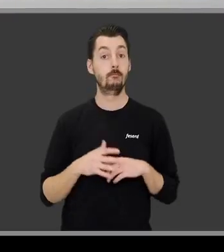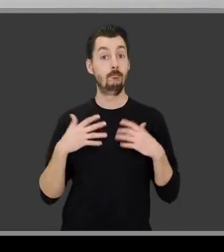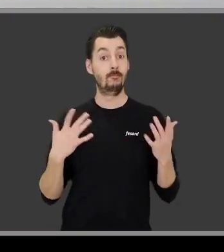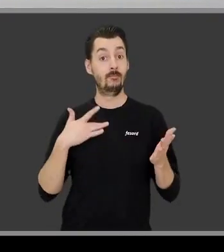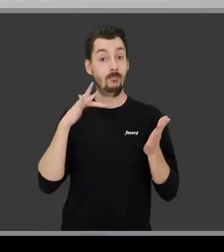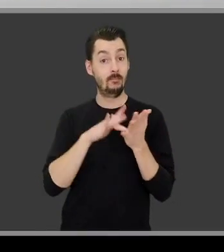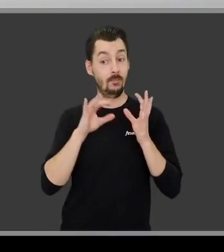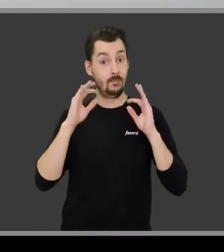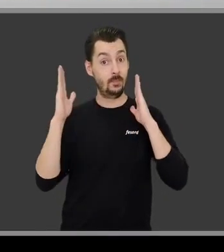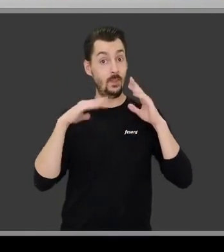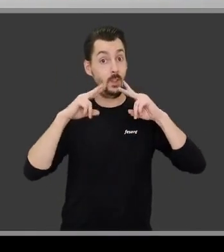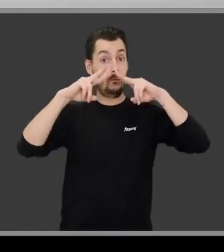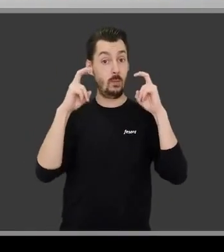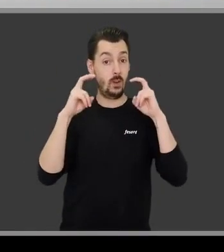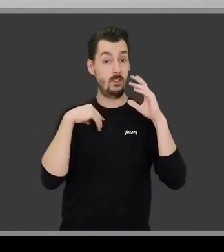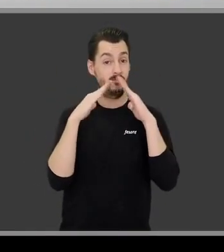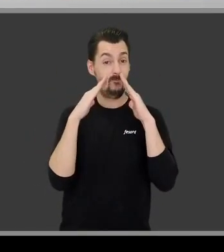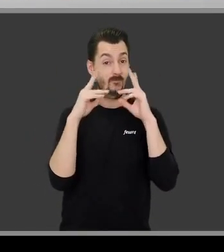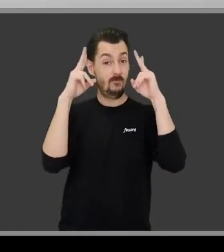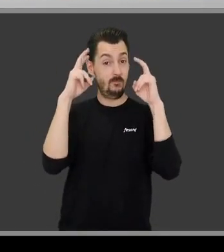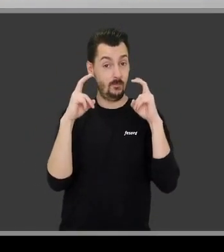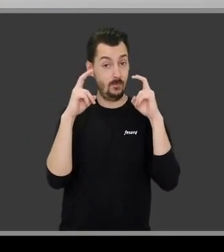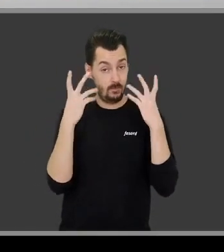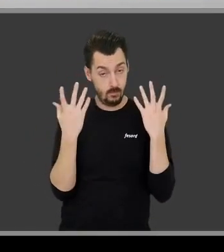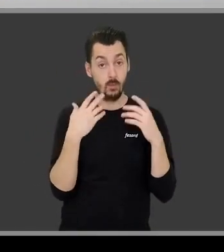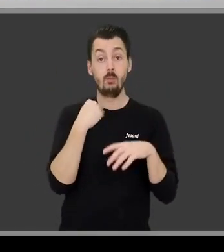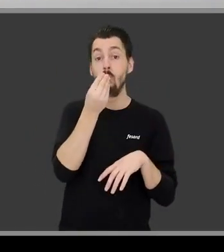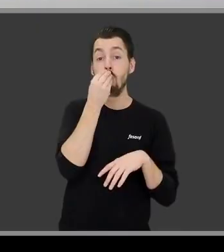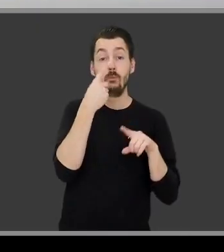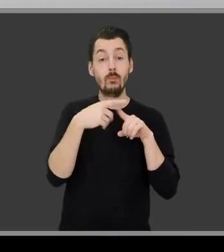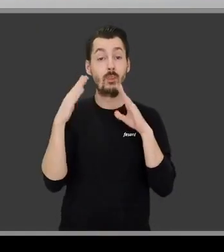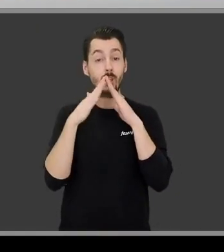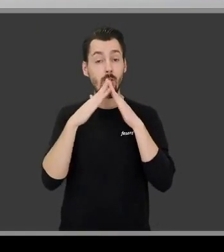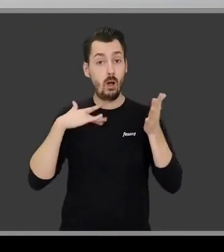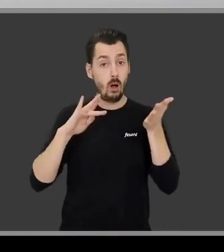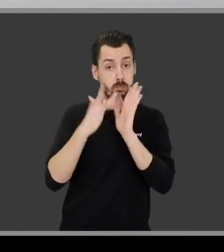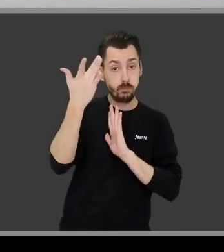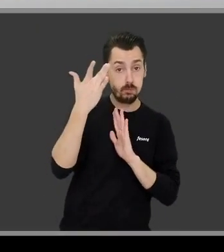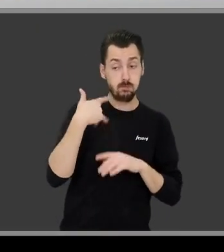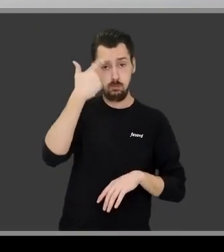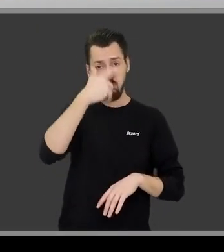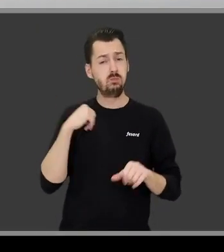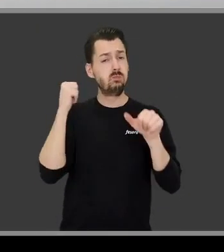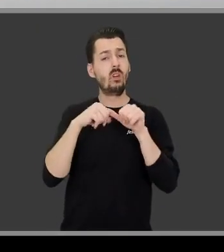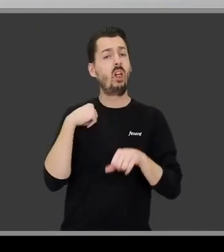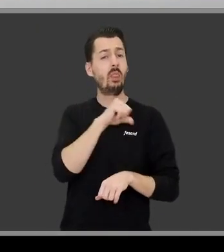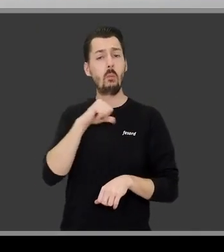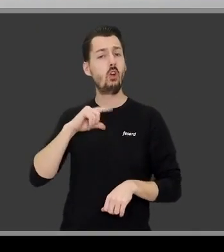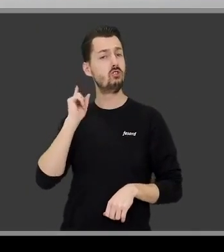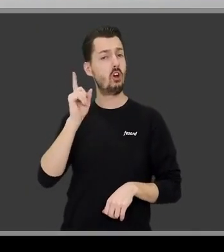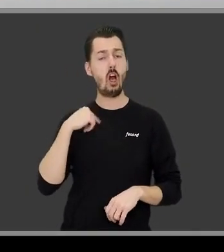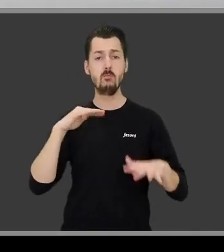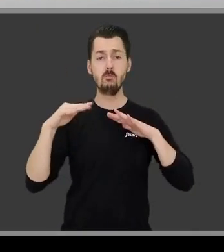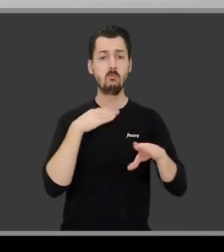When we were under the lockdown restrictions, I ran out of food at home. I am an independent person. I